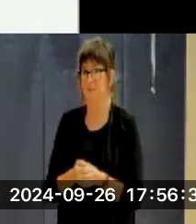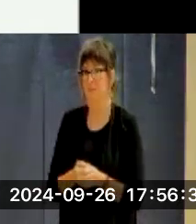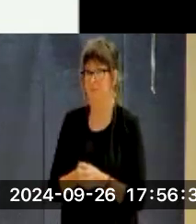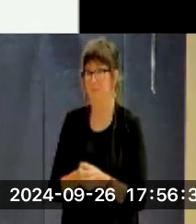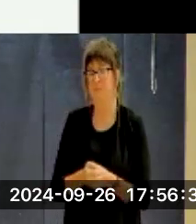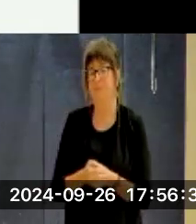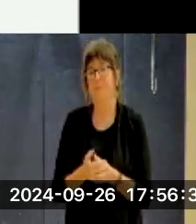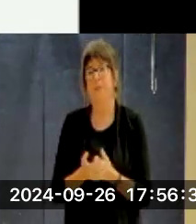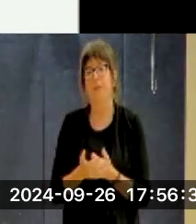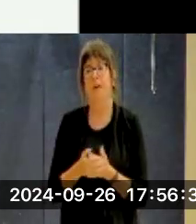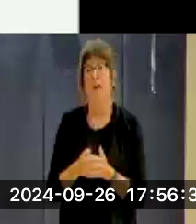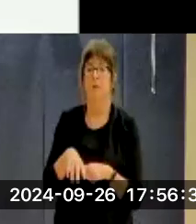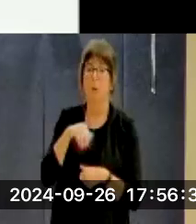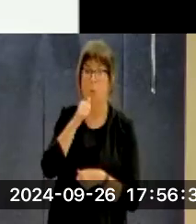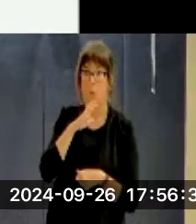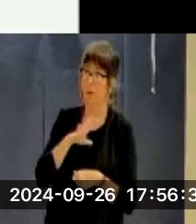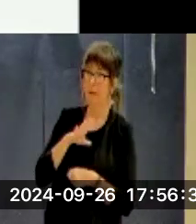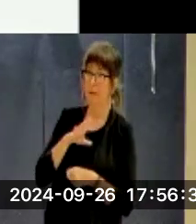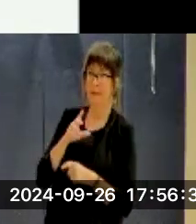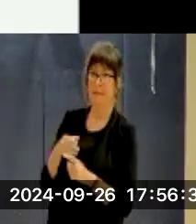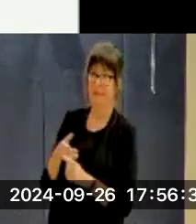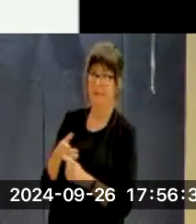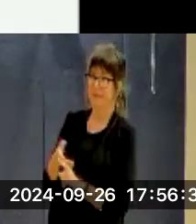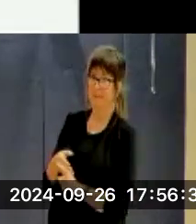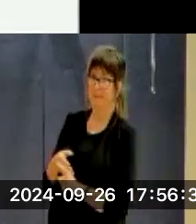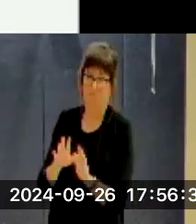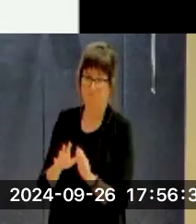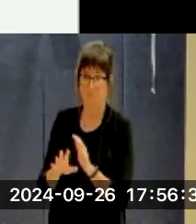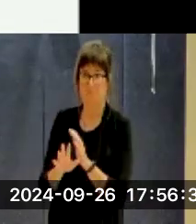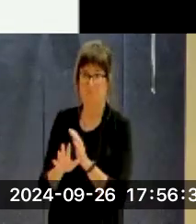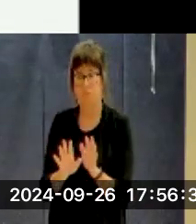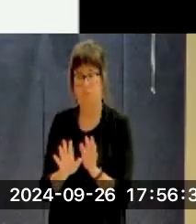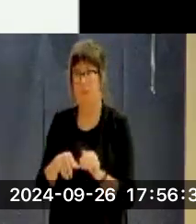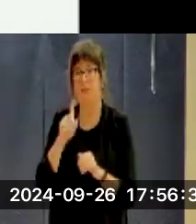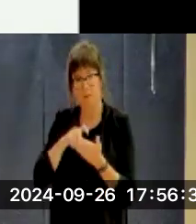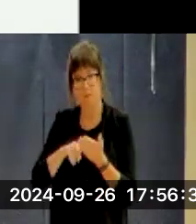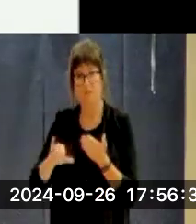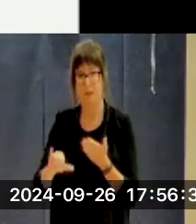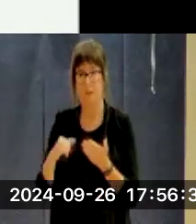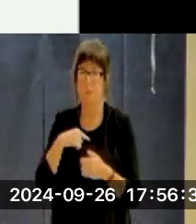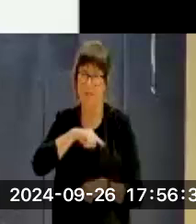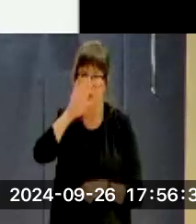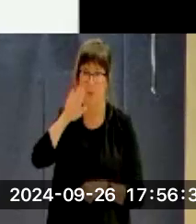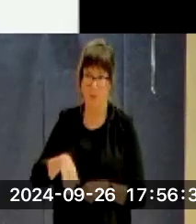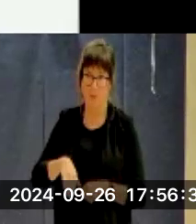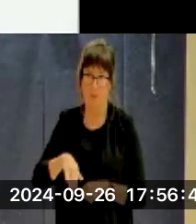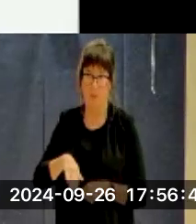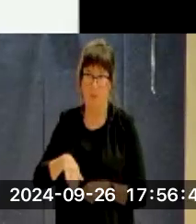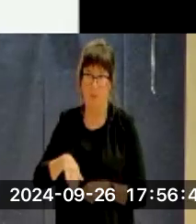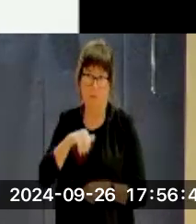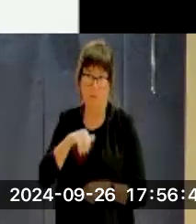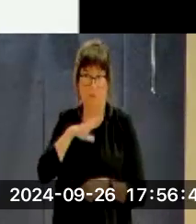single out a woman in any particular way, but to acknowledge that we know that being a woman